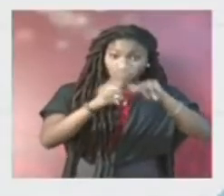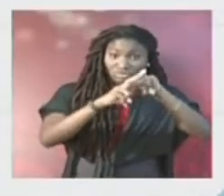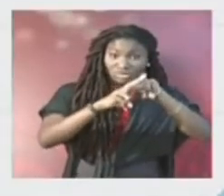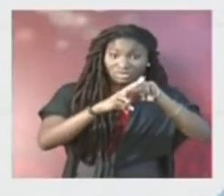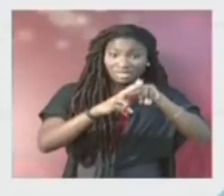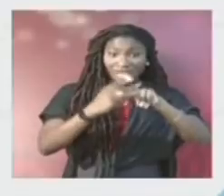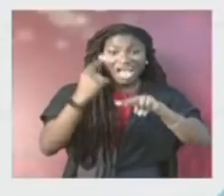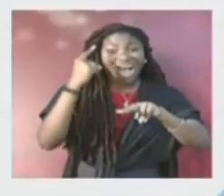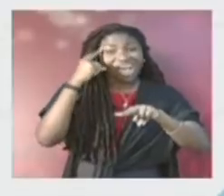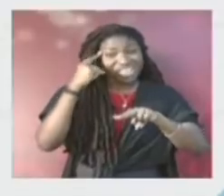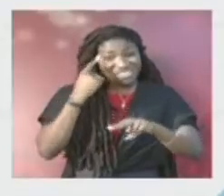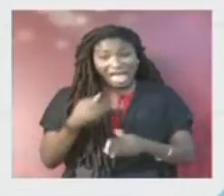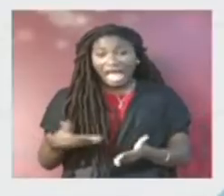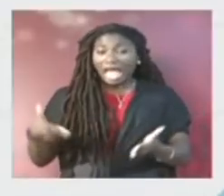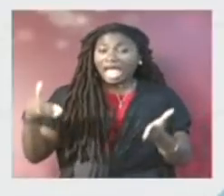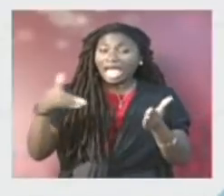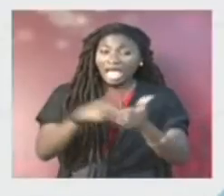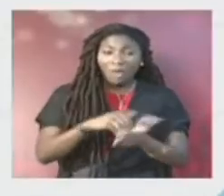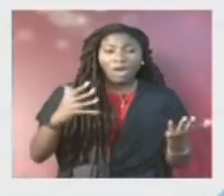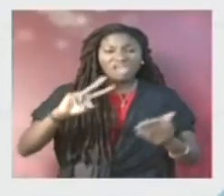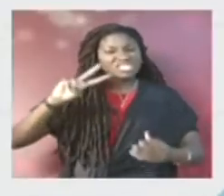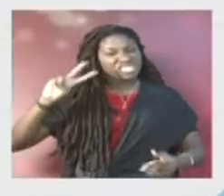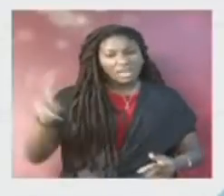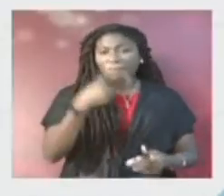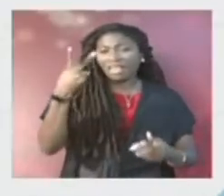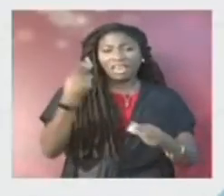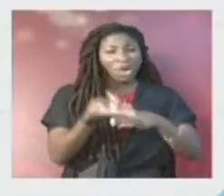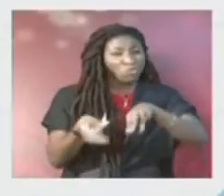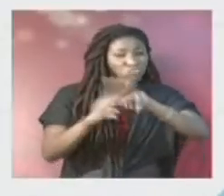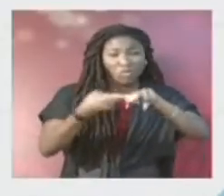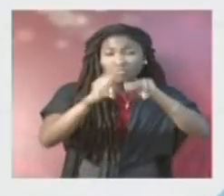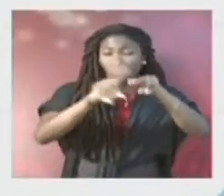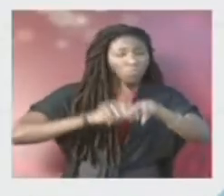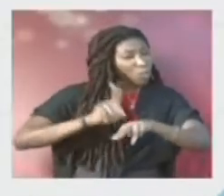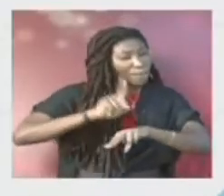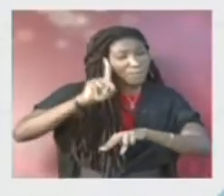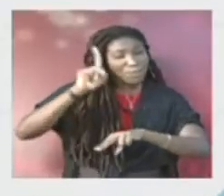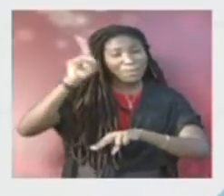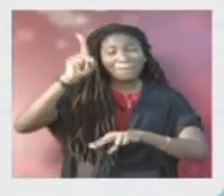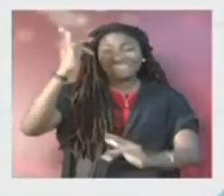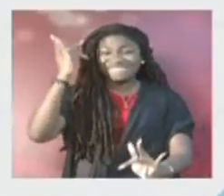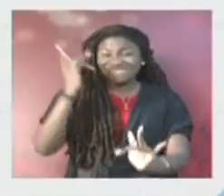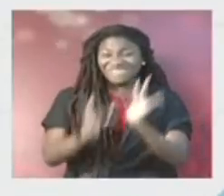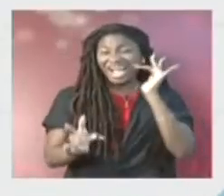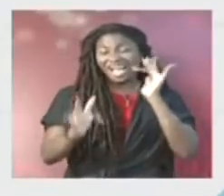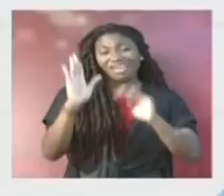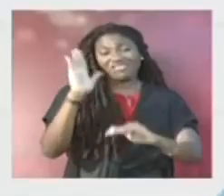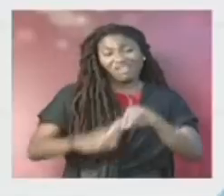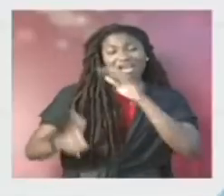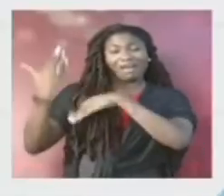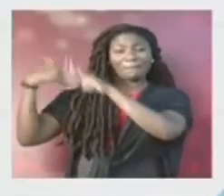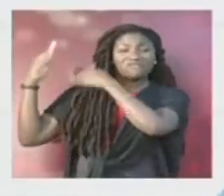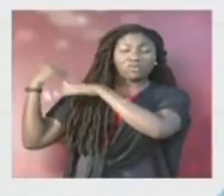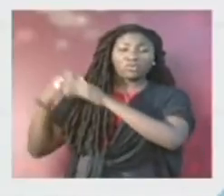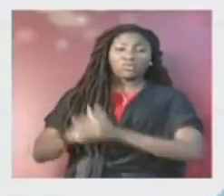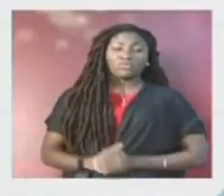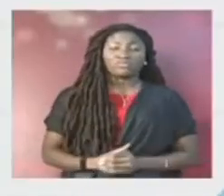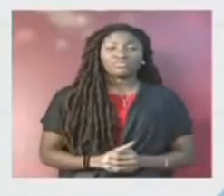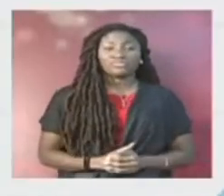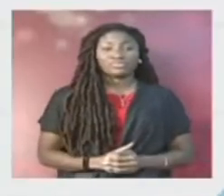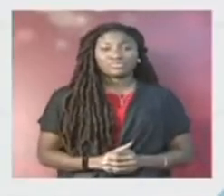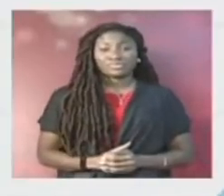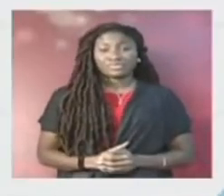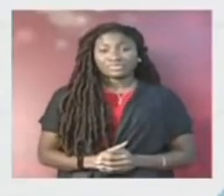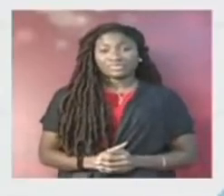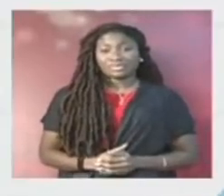from that last doubling landmark in 39 days. So we're clearly going a lot faster than we were going in that time period before. And that is